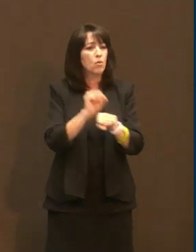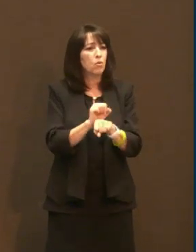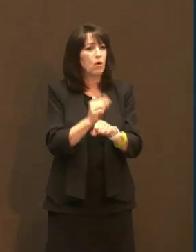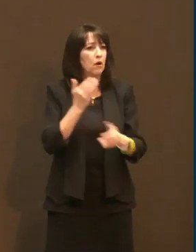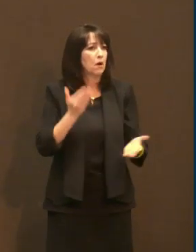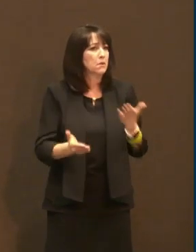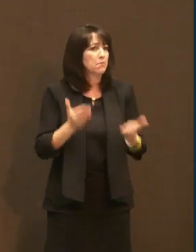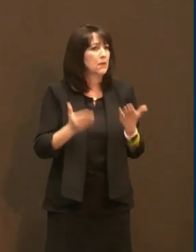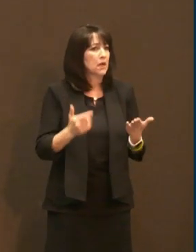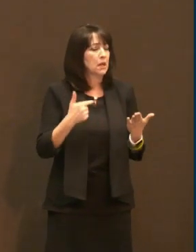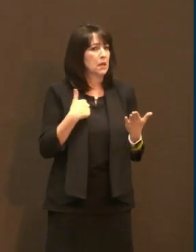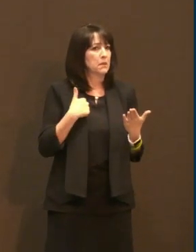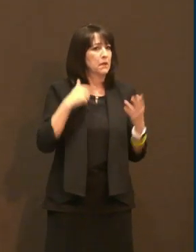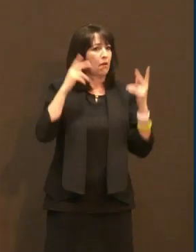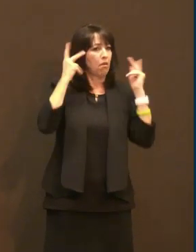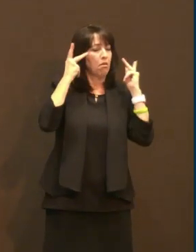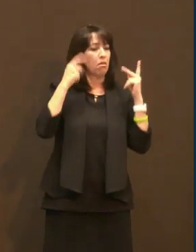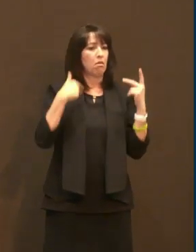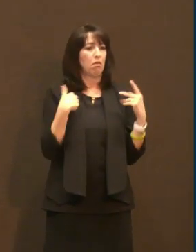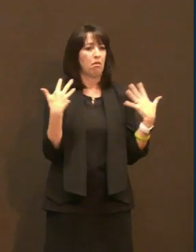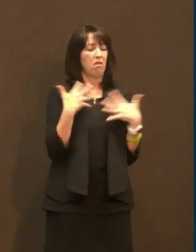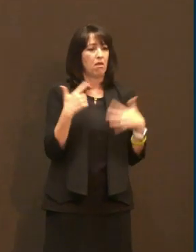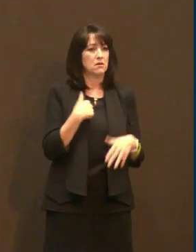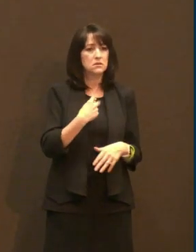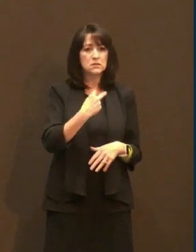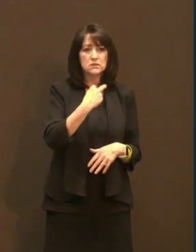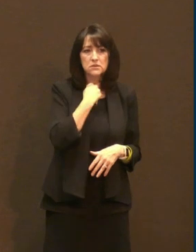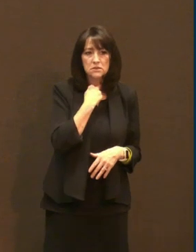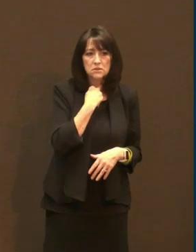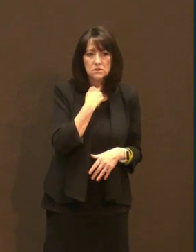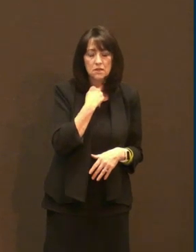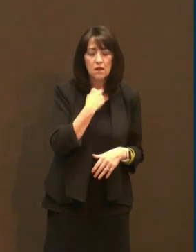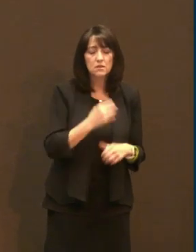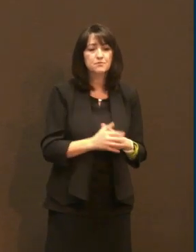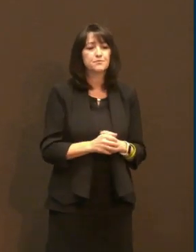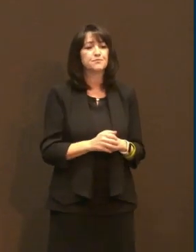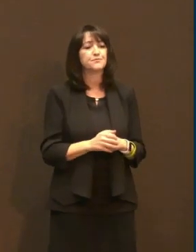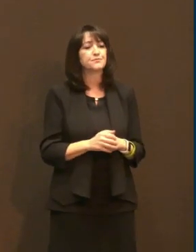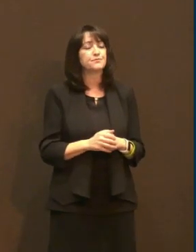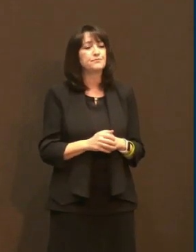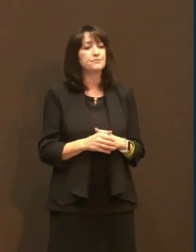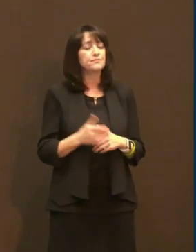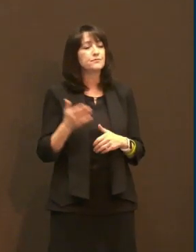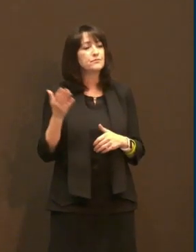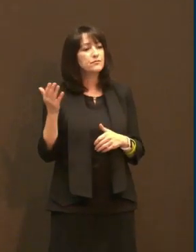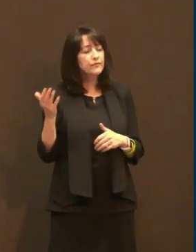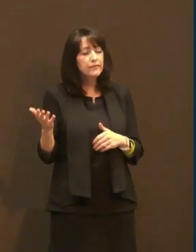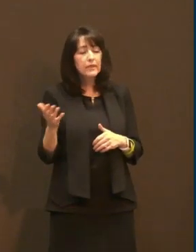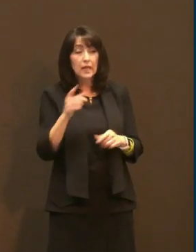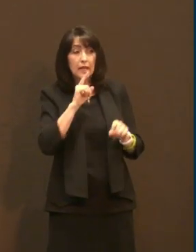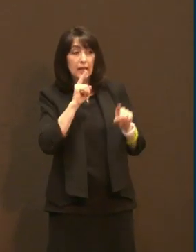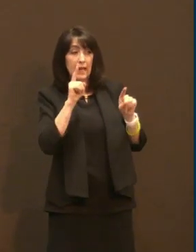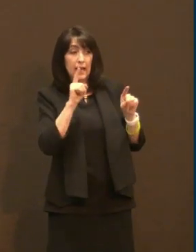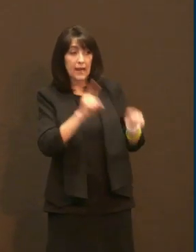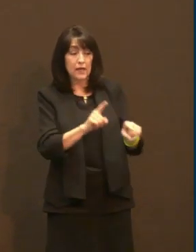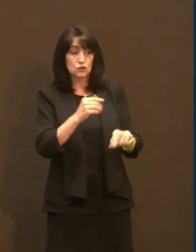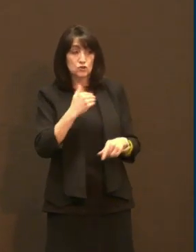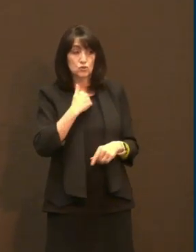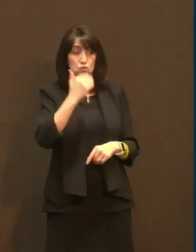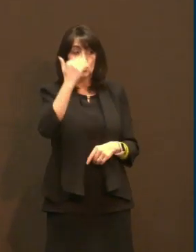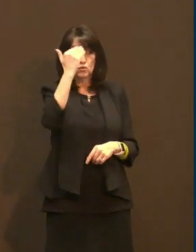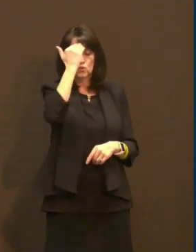because they sell food and therefore were determined to be essential businesses. I wouldn't